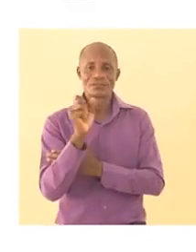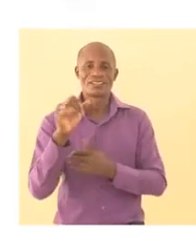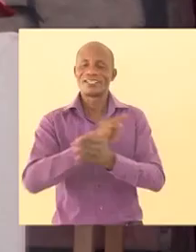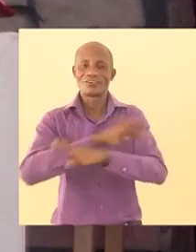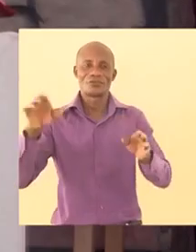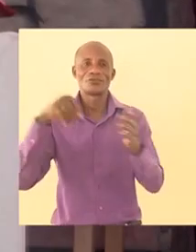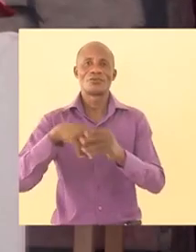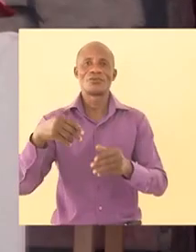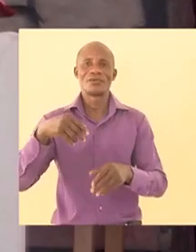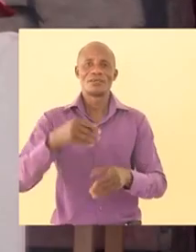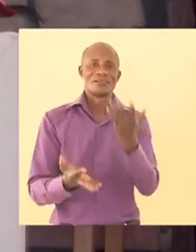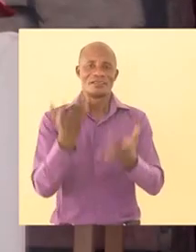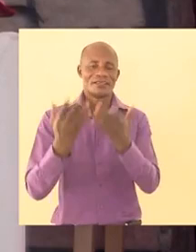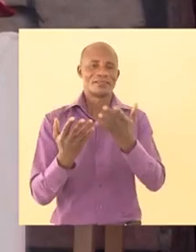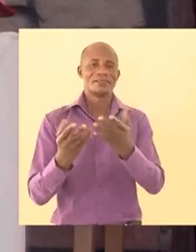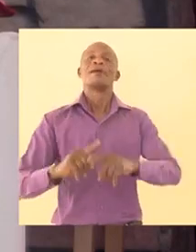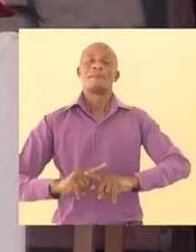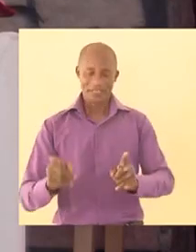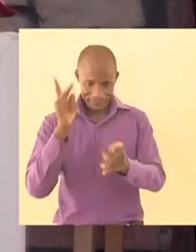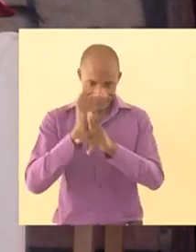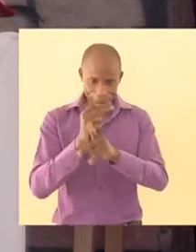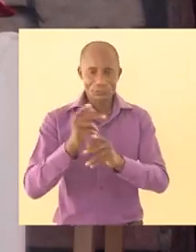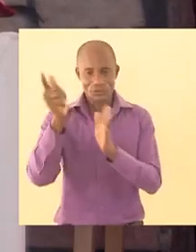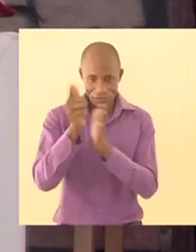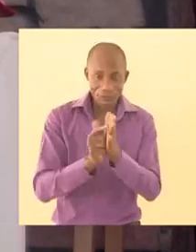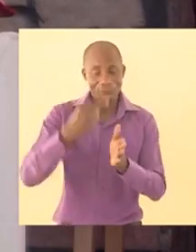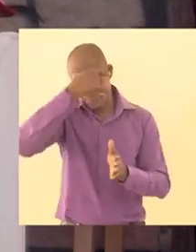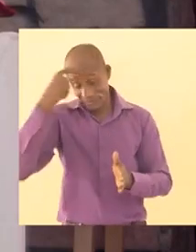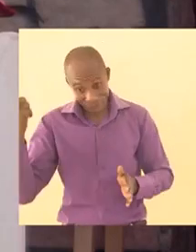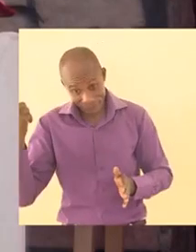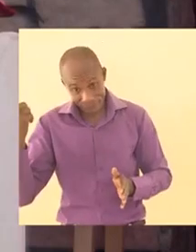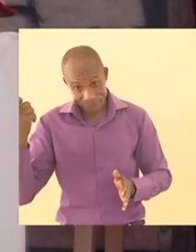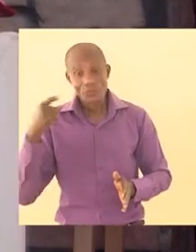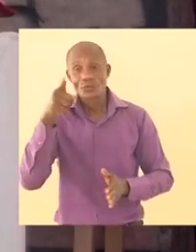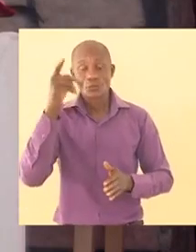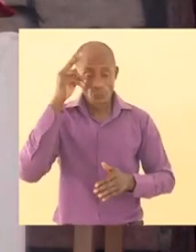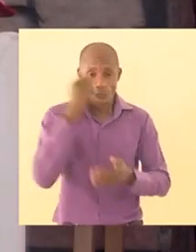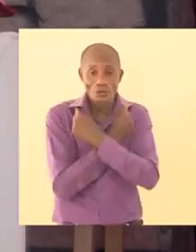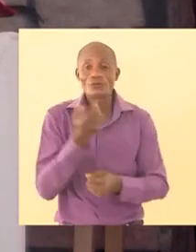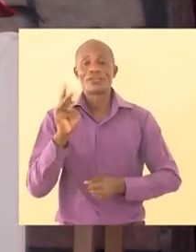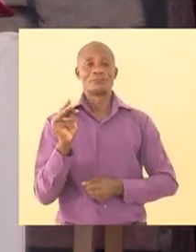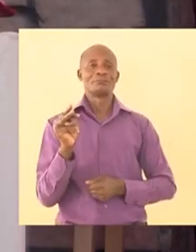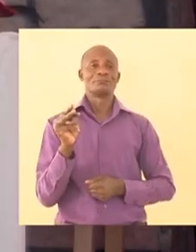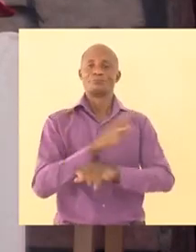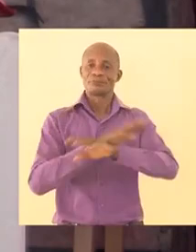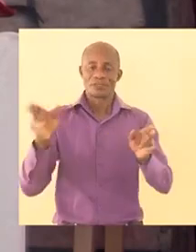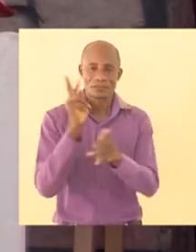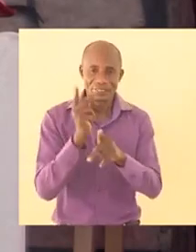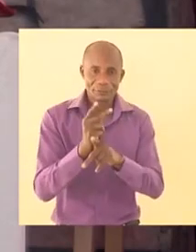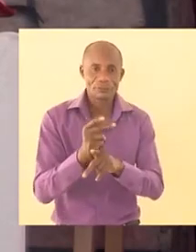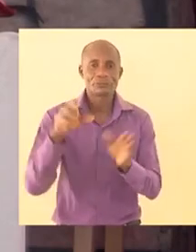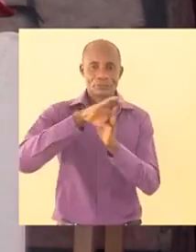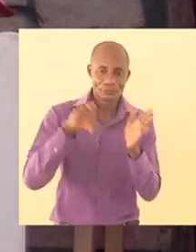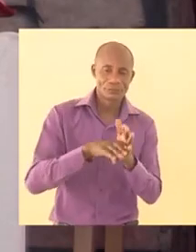hell. It's important. But more, keep the laws of God because you love him and are grateful. Don't keep